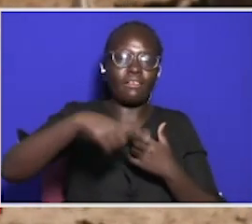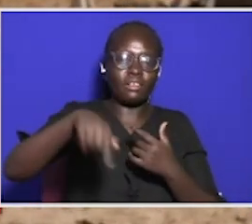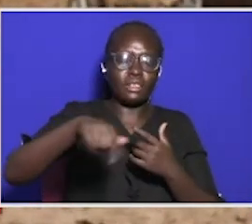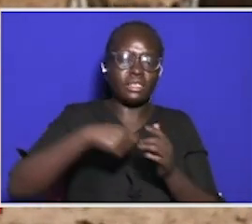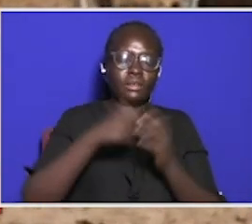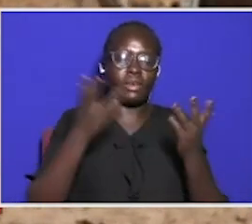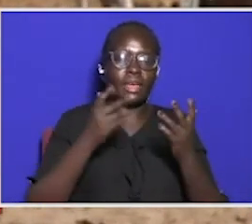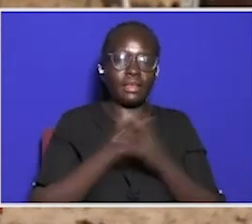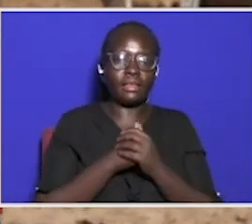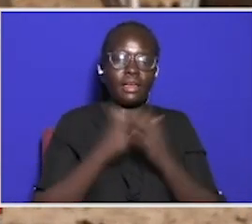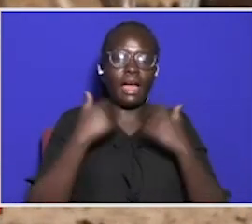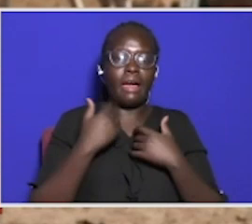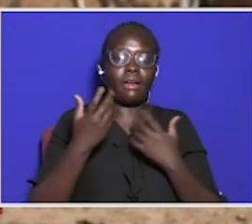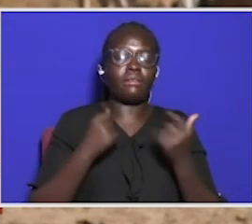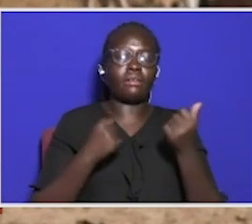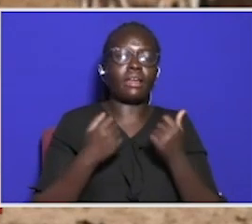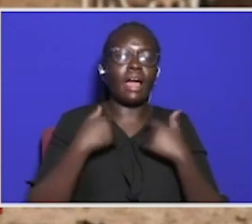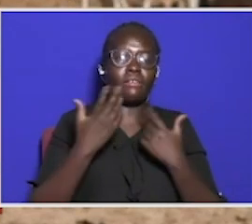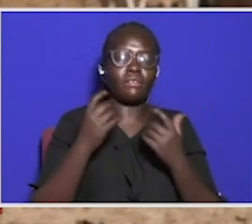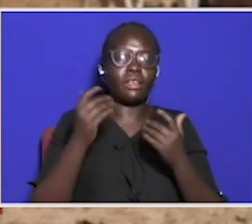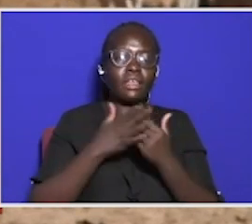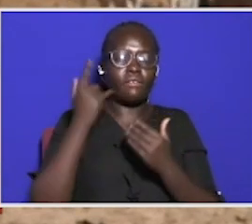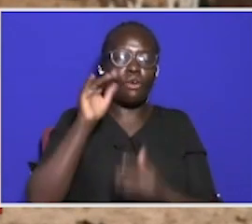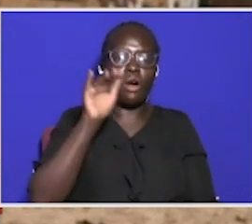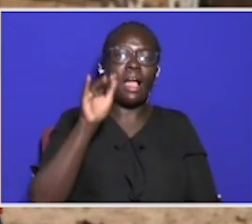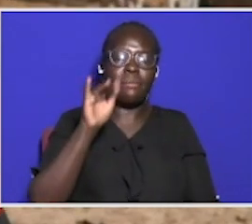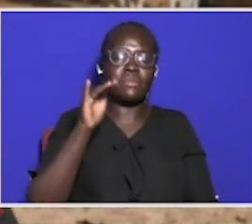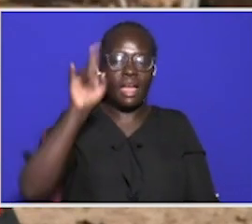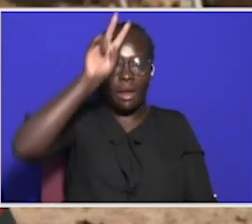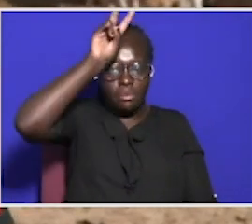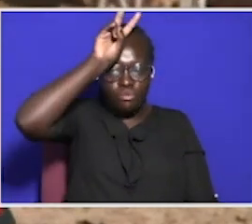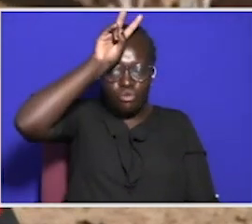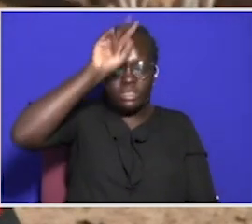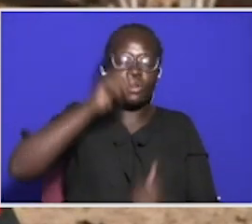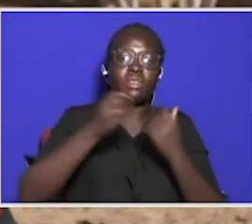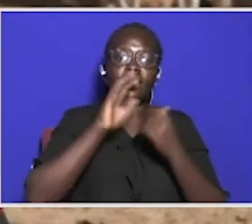sasa wanatudungia ngamia, mbusi, wakiwa na dawa yao.